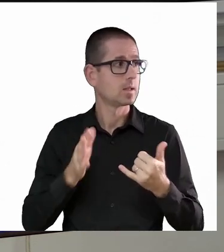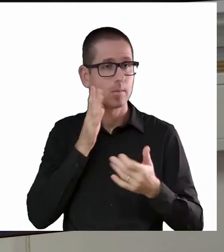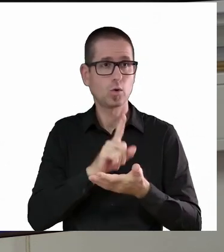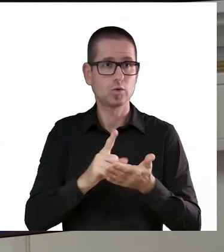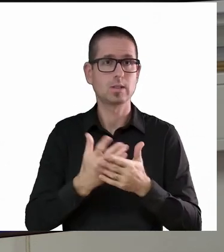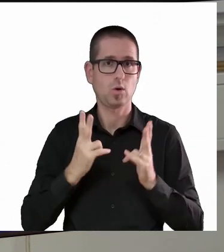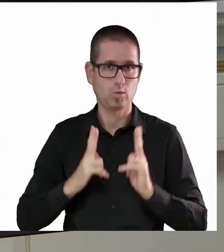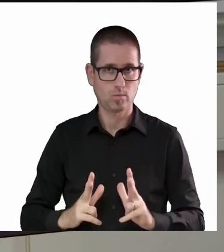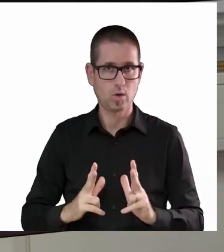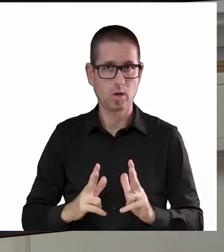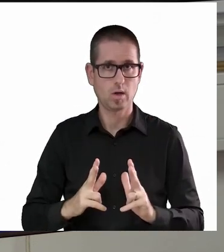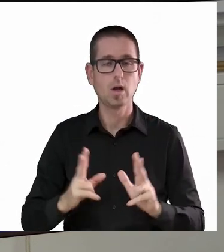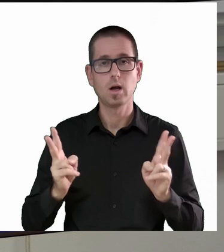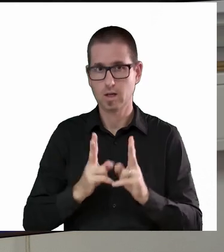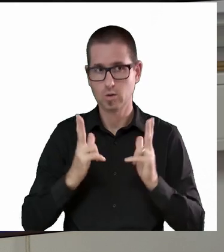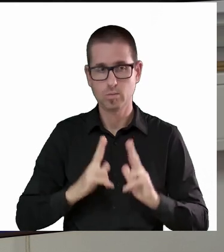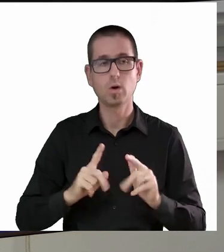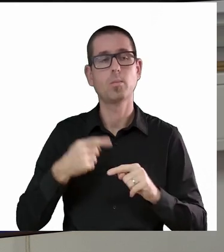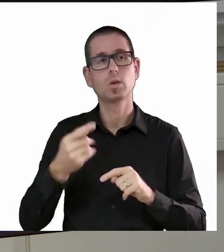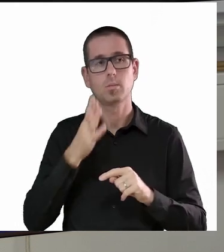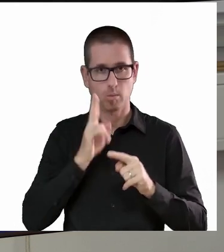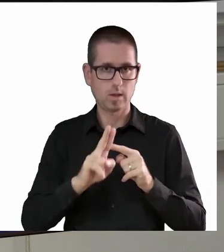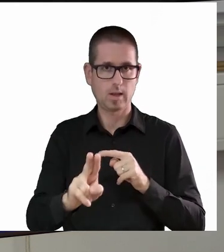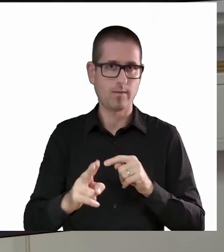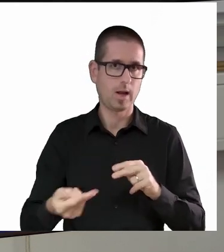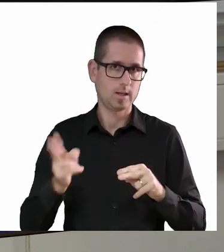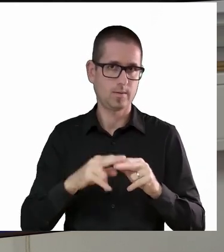for the break, for a short break, and afterwards we will continue with